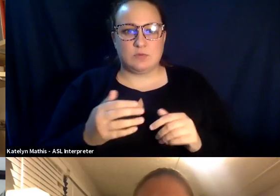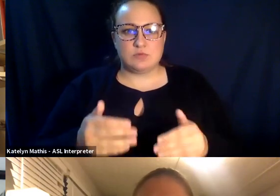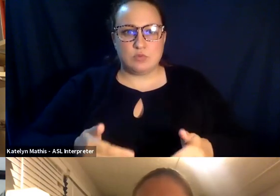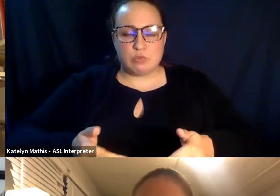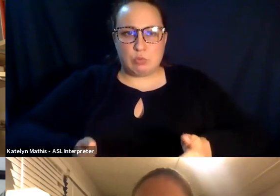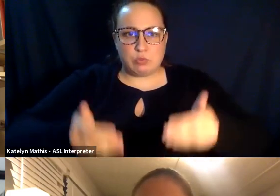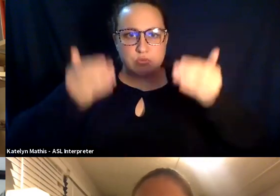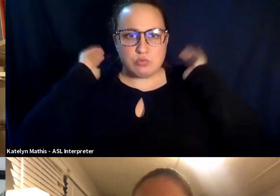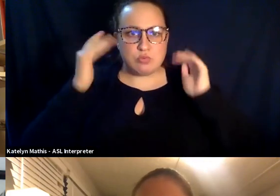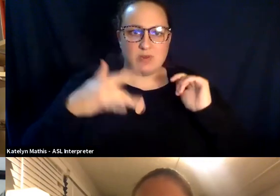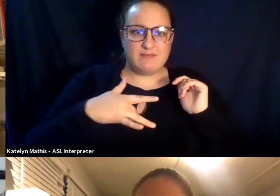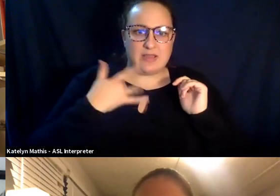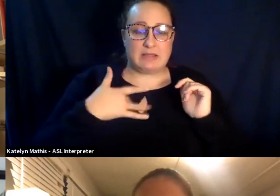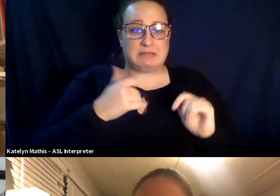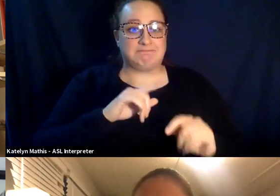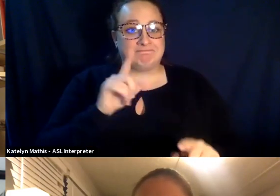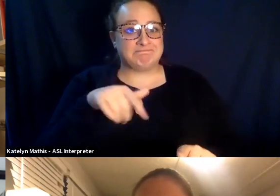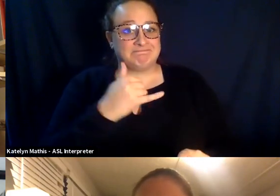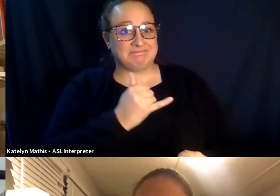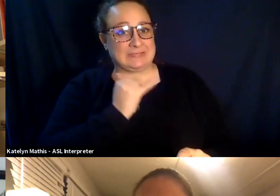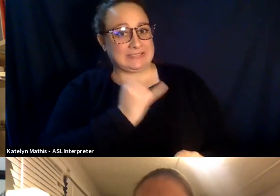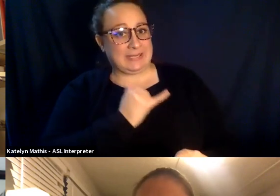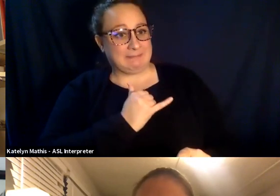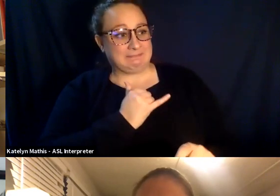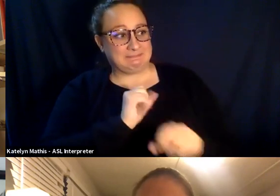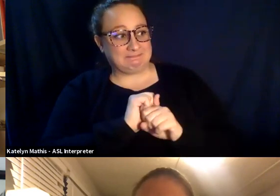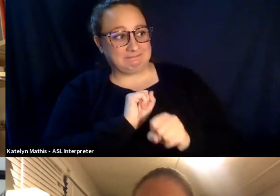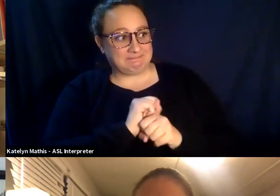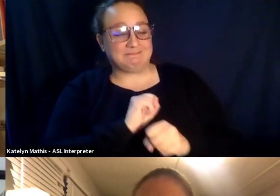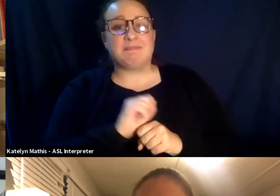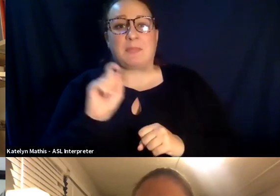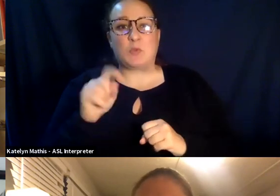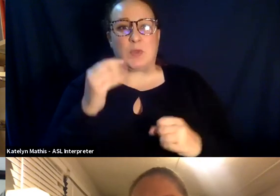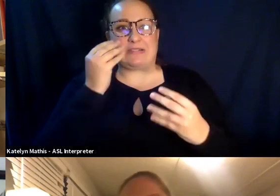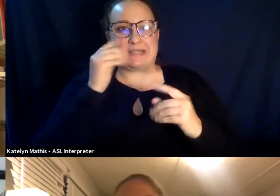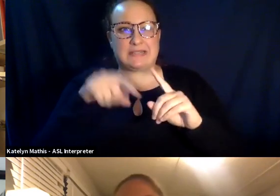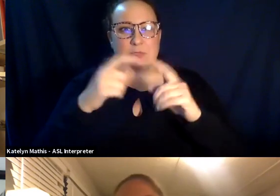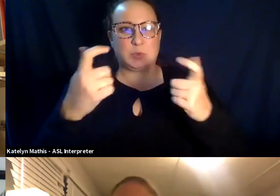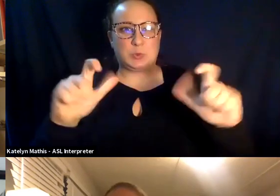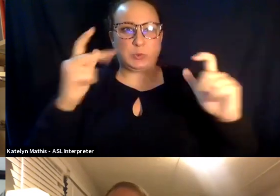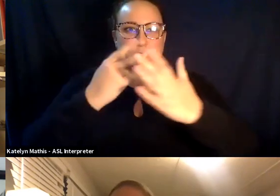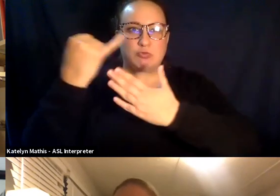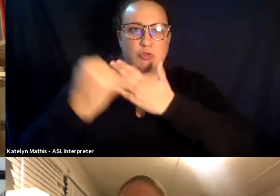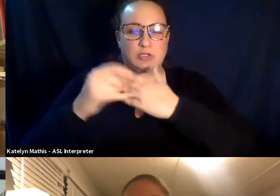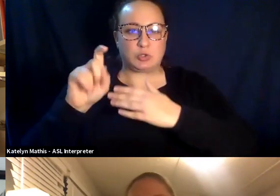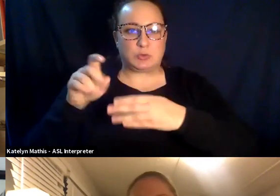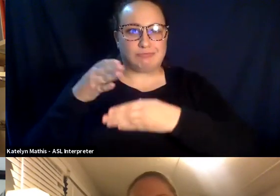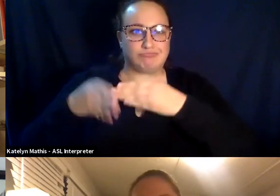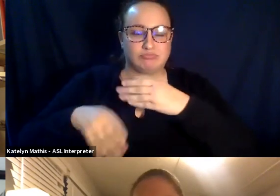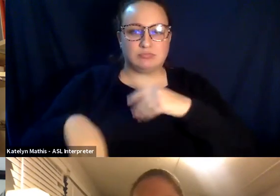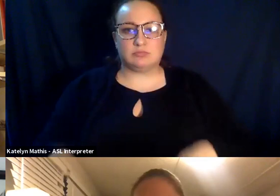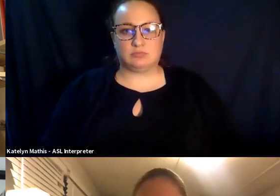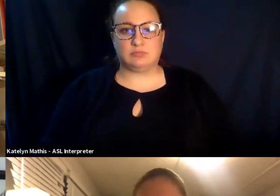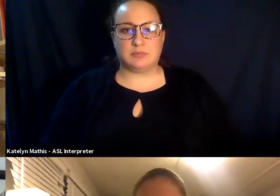overwhelming feeling. I'm guilty of it at work when you have to think about this huge project you have to do.